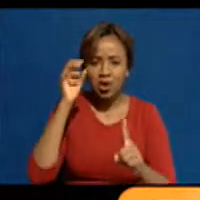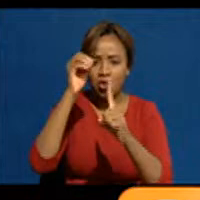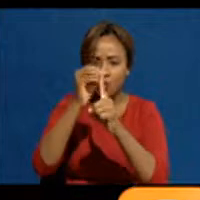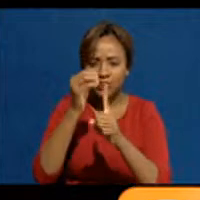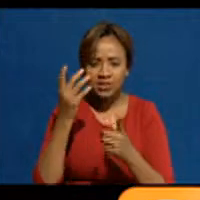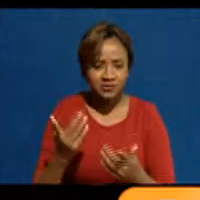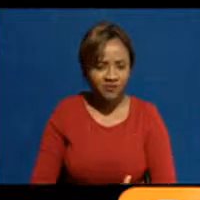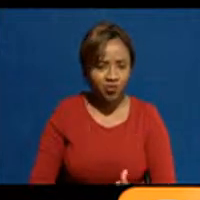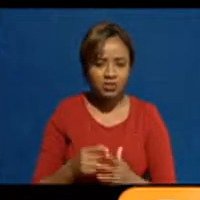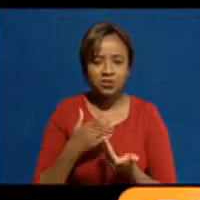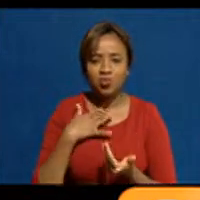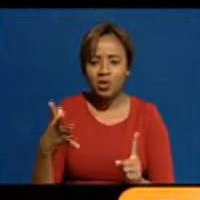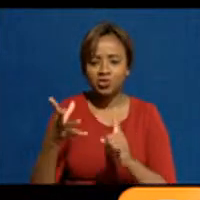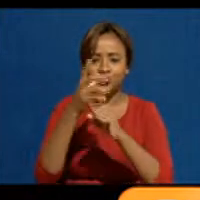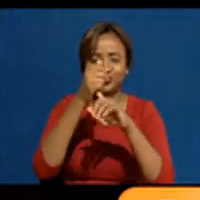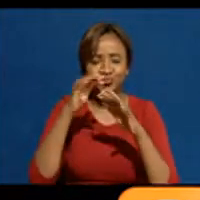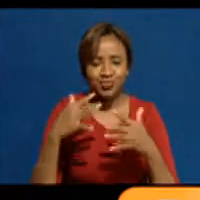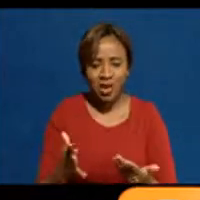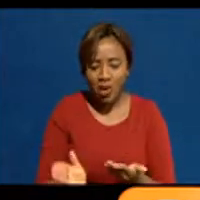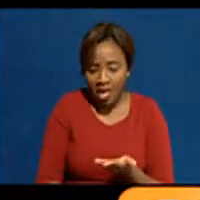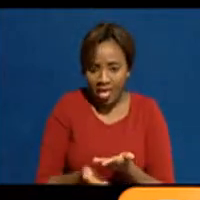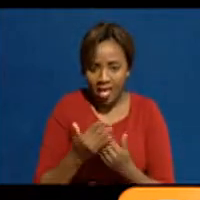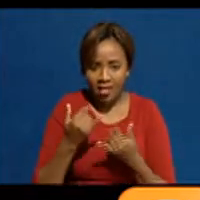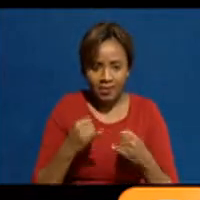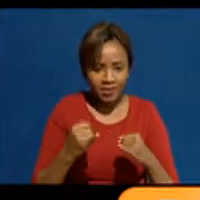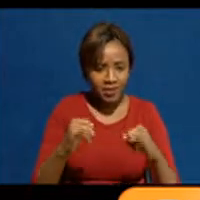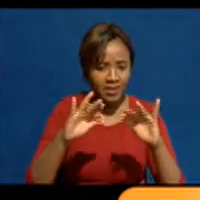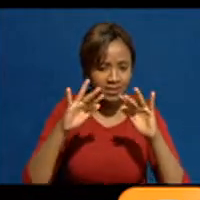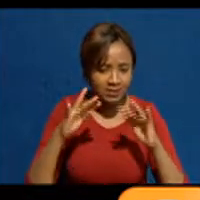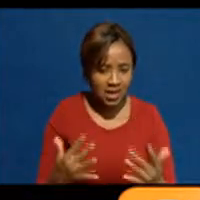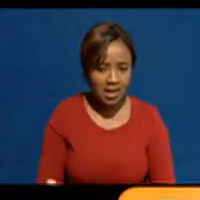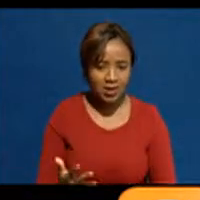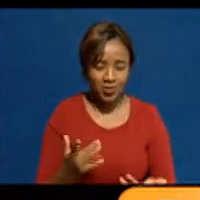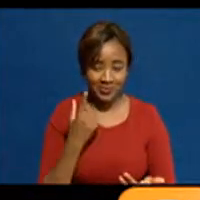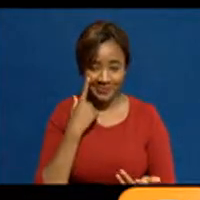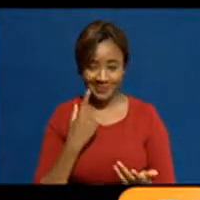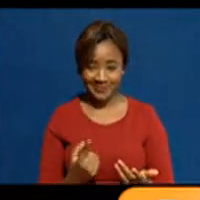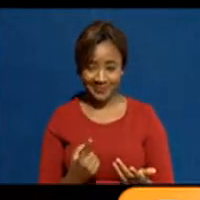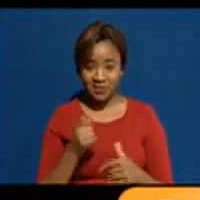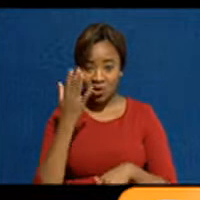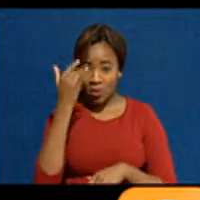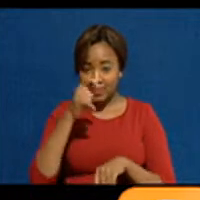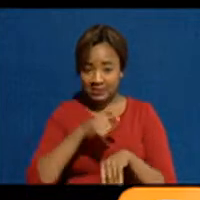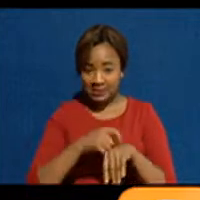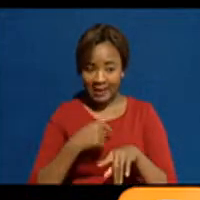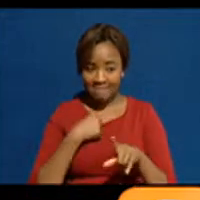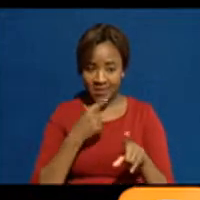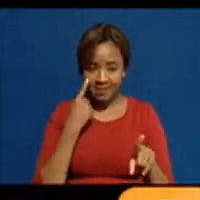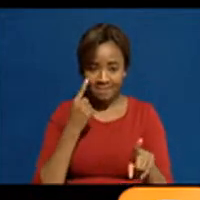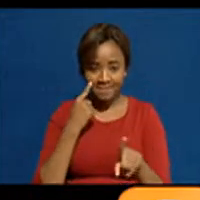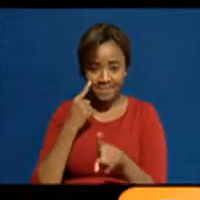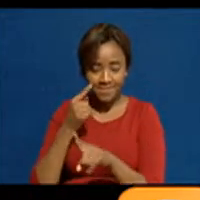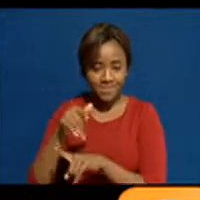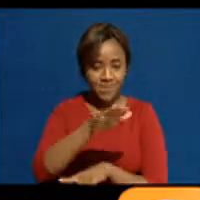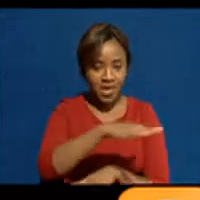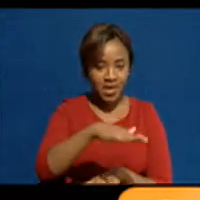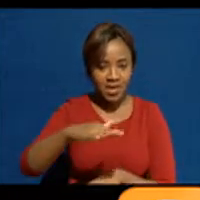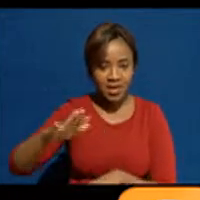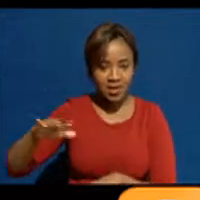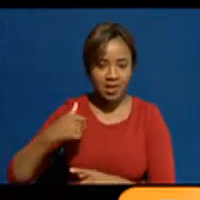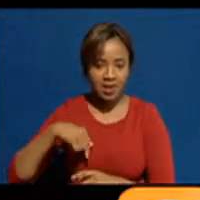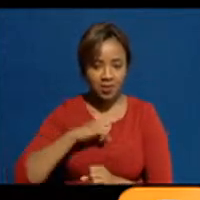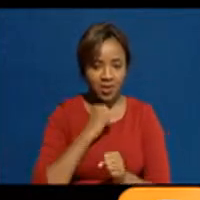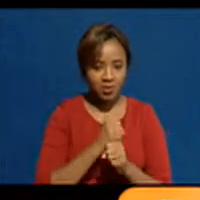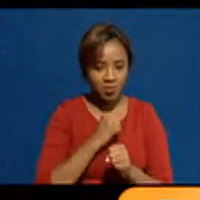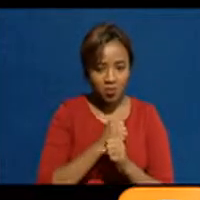we be able to implement them? Because when I look at areas, I look at the way we are doing